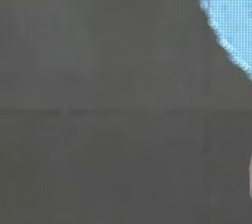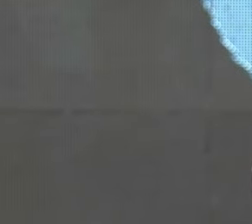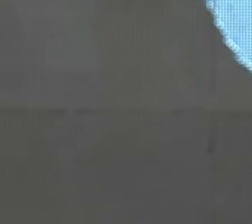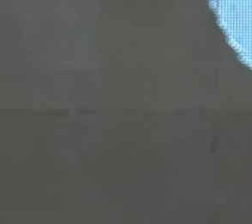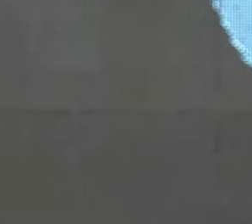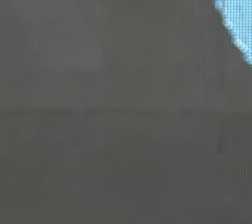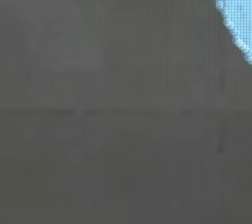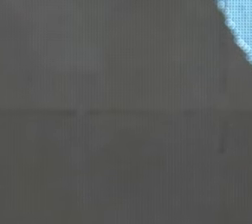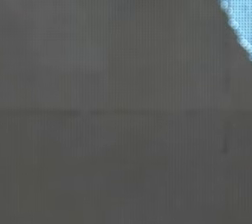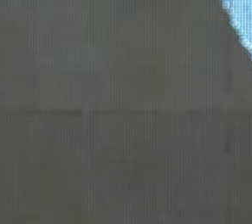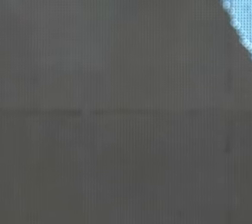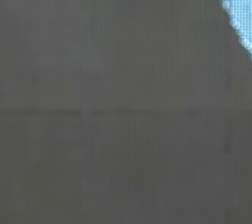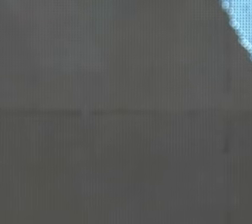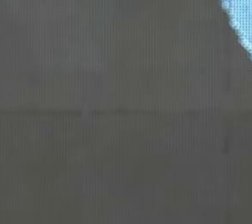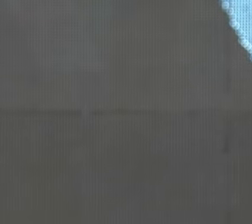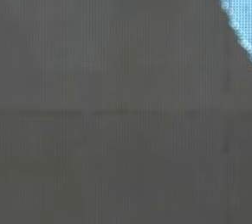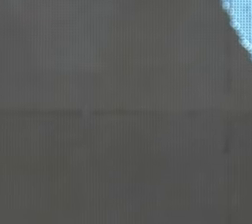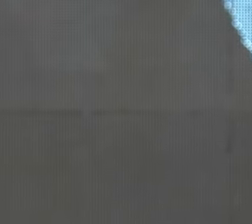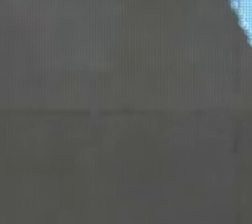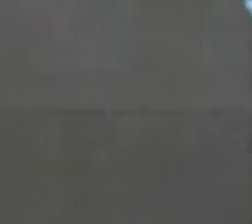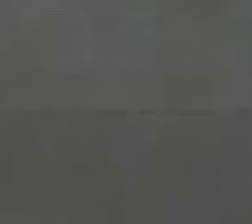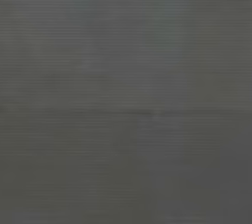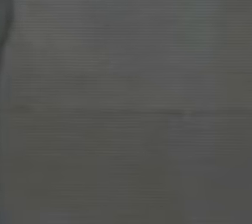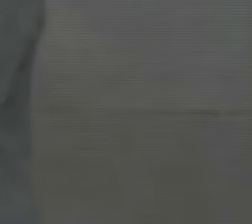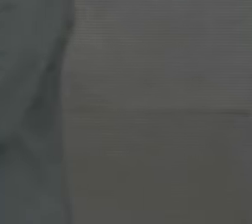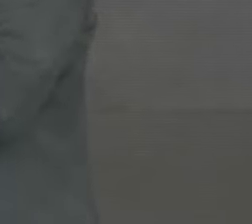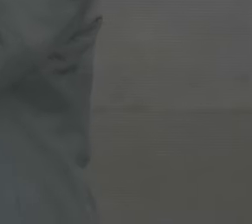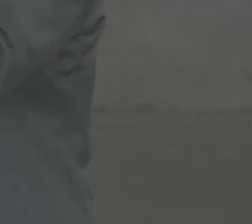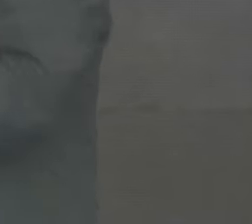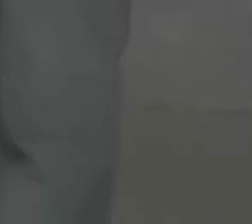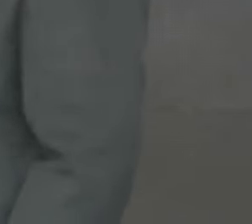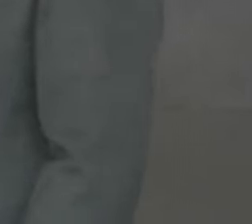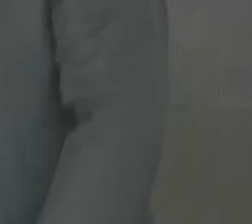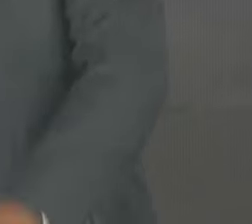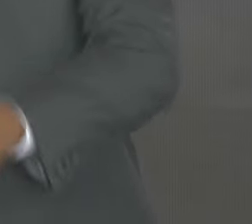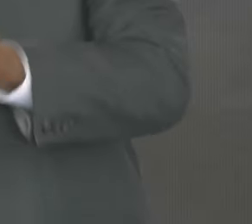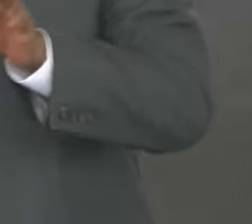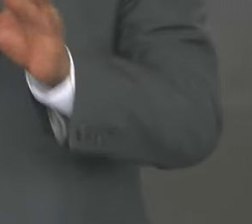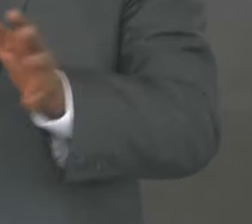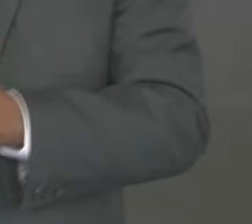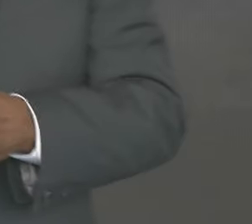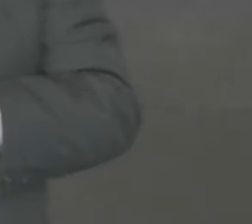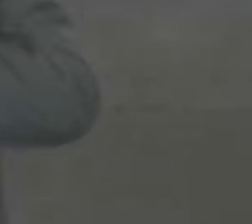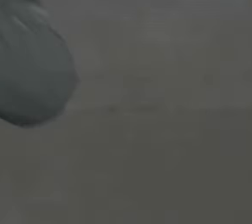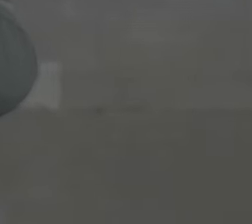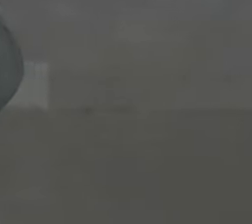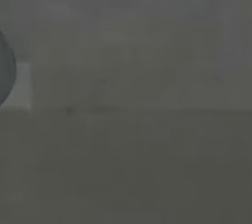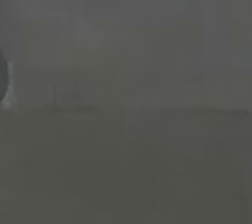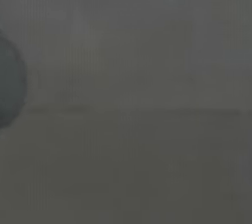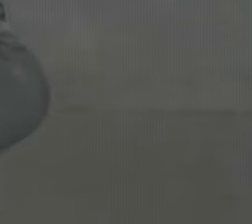of their blasphemous speech. Number three, the confession and forsaking of